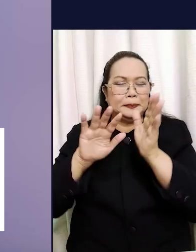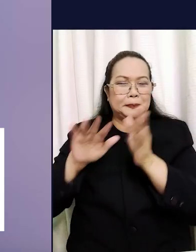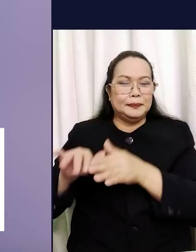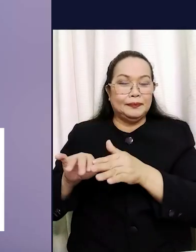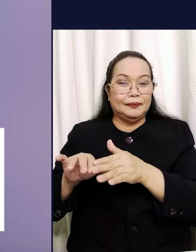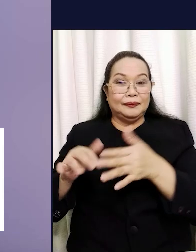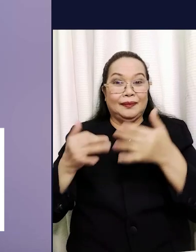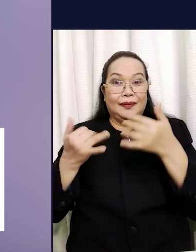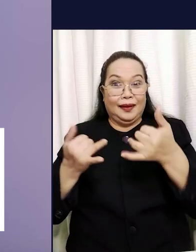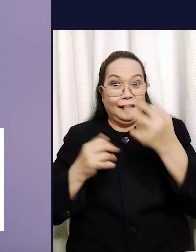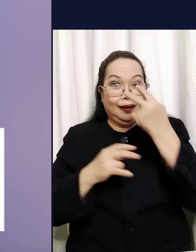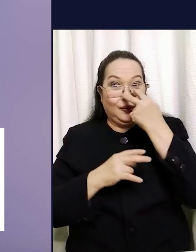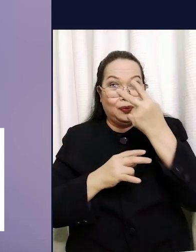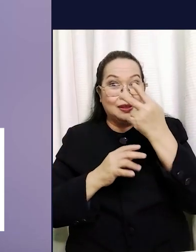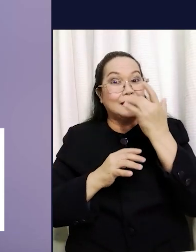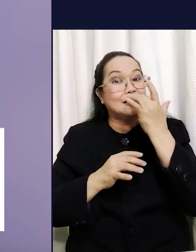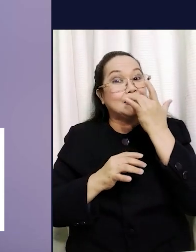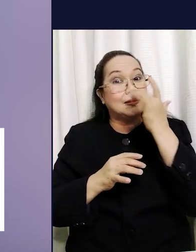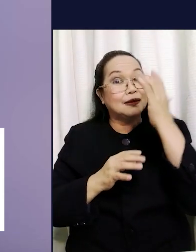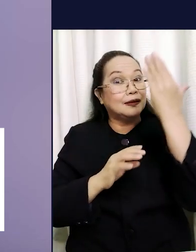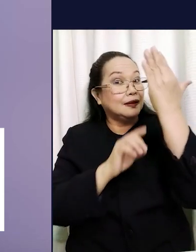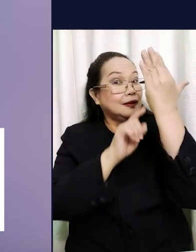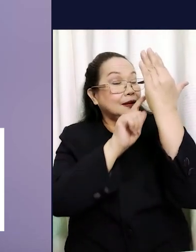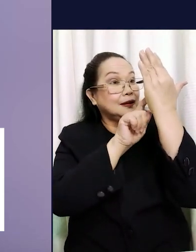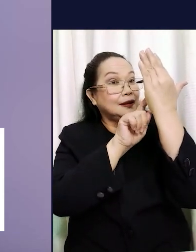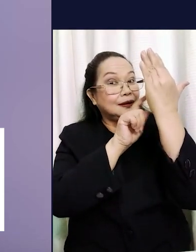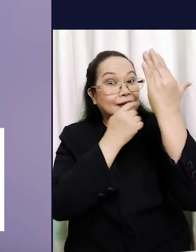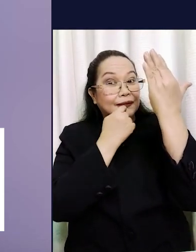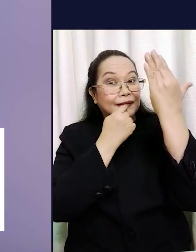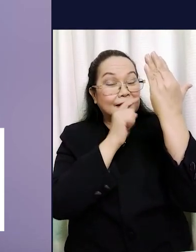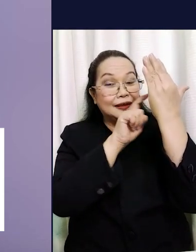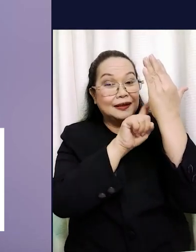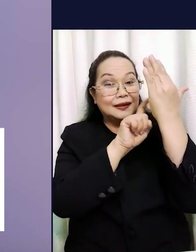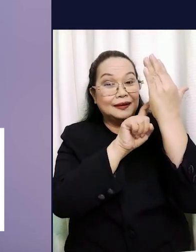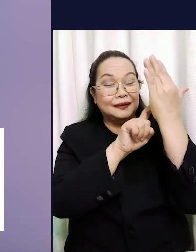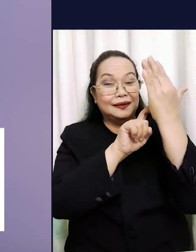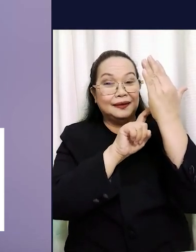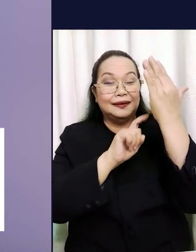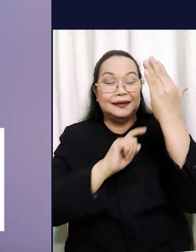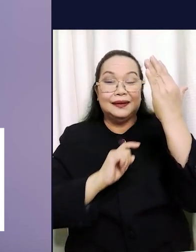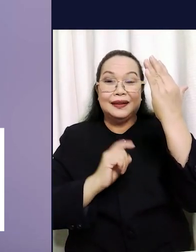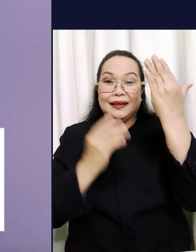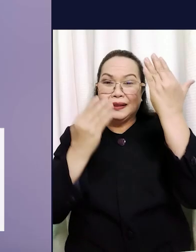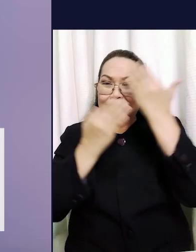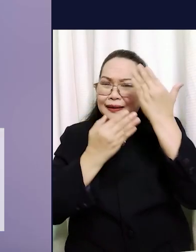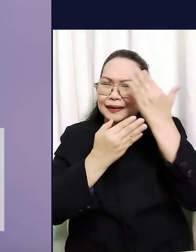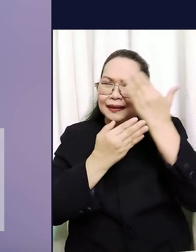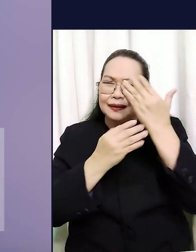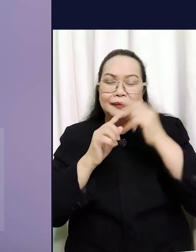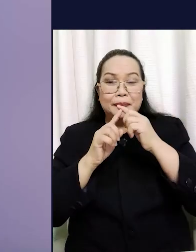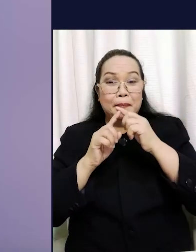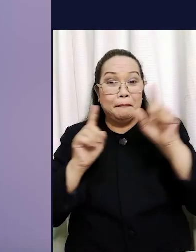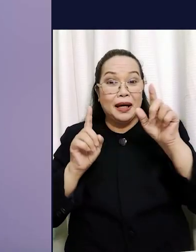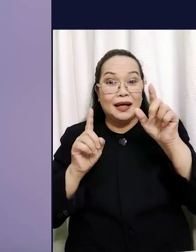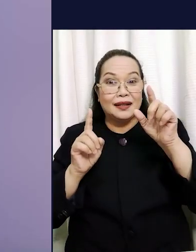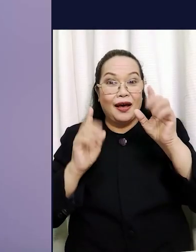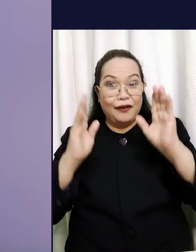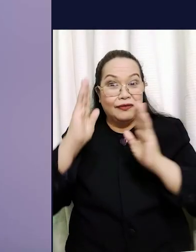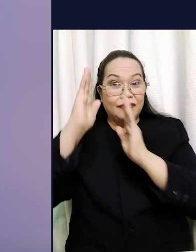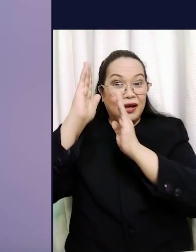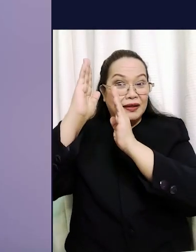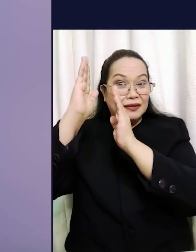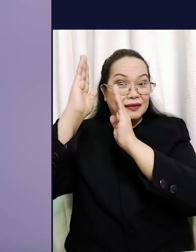a man, I gave up childish ways. Then verse 12. From now we see in a